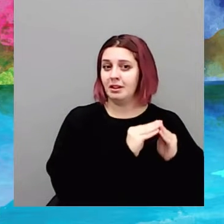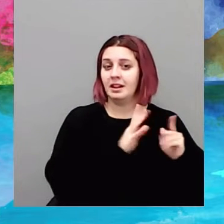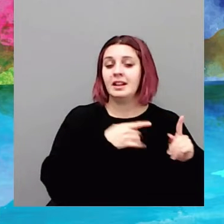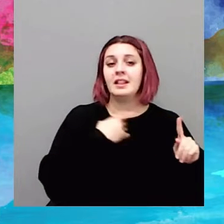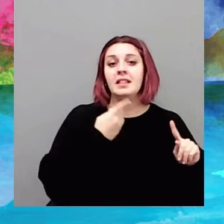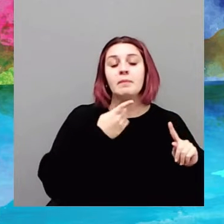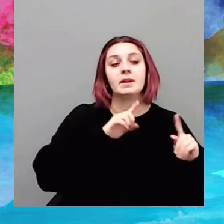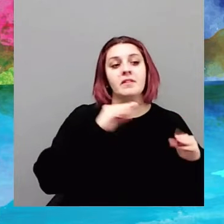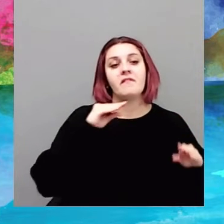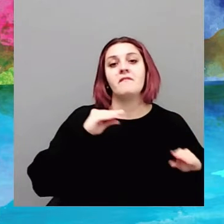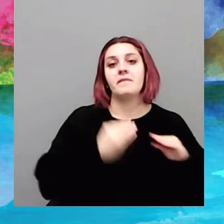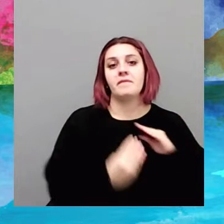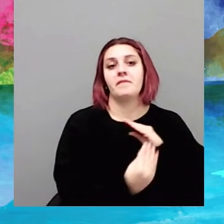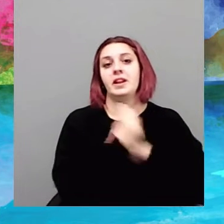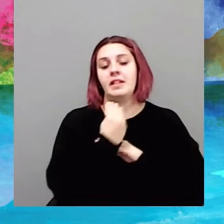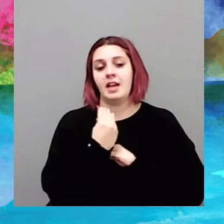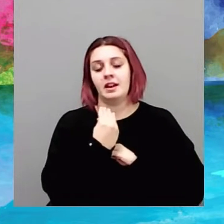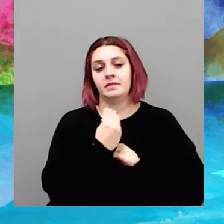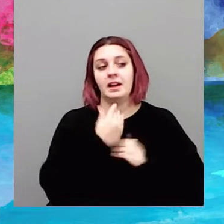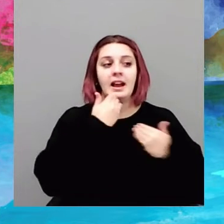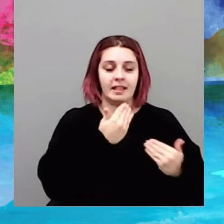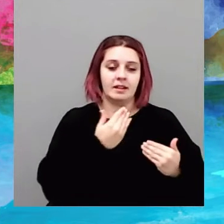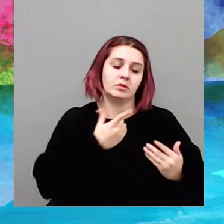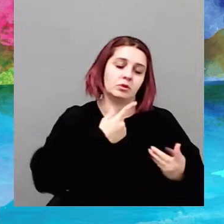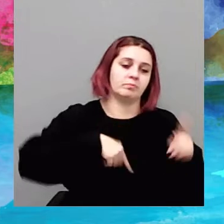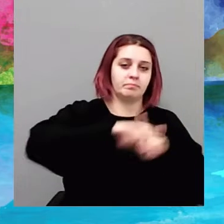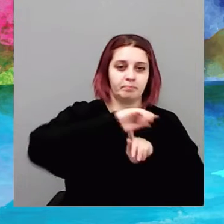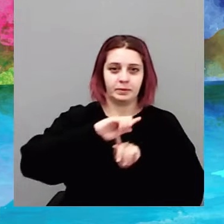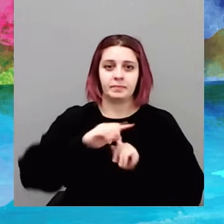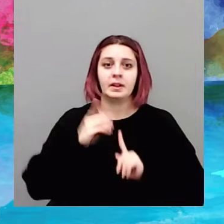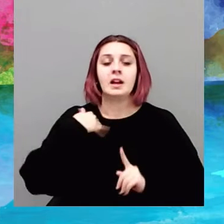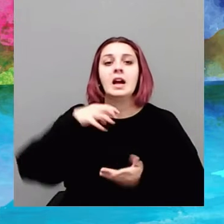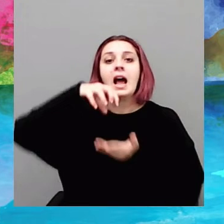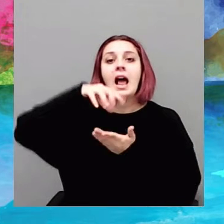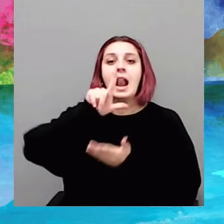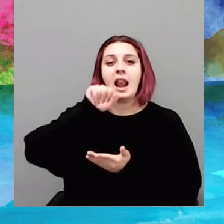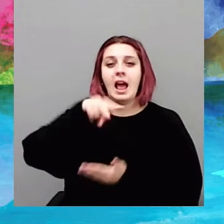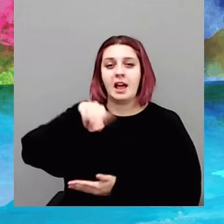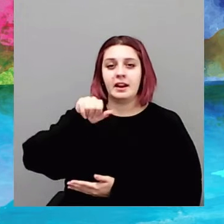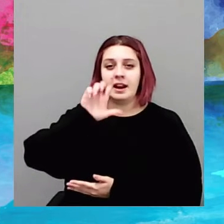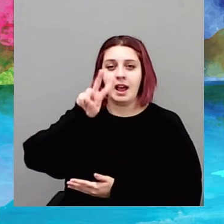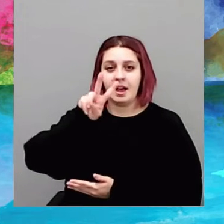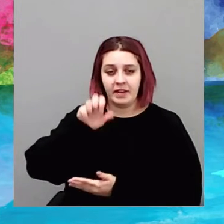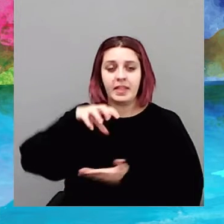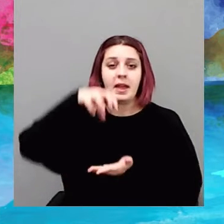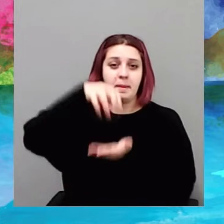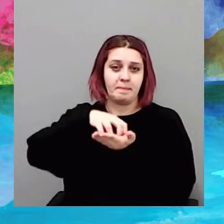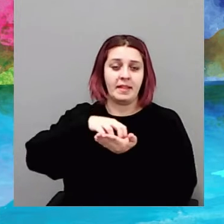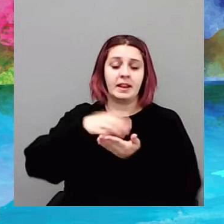products, and this helps us to fund Ayúdame 3D. Right now we're in the